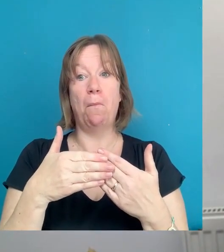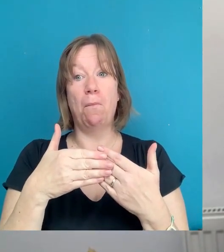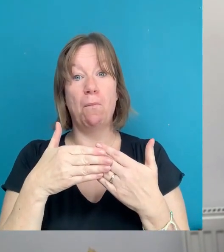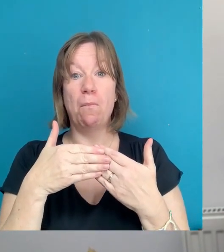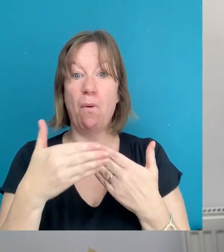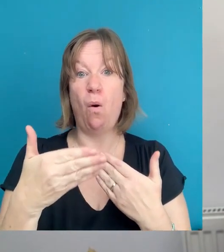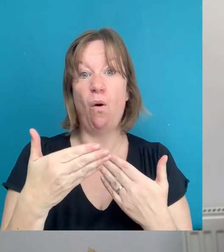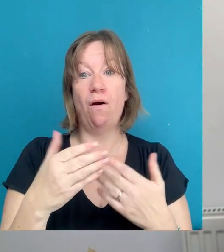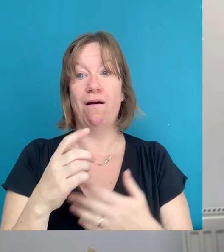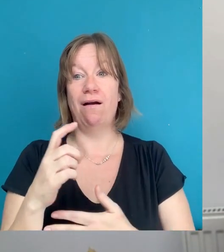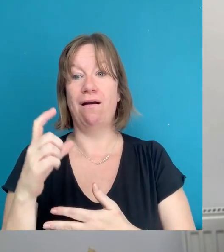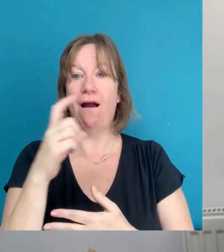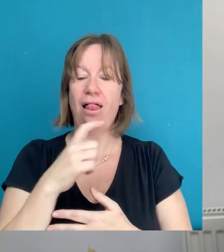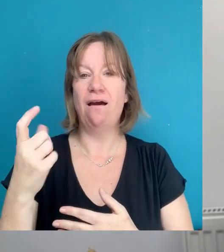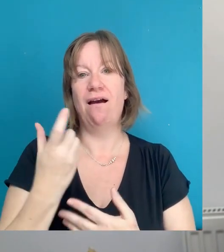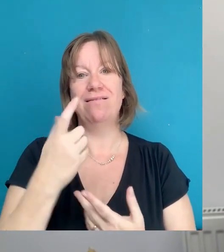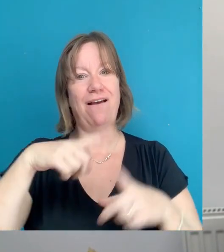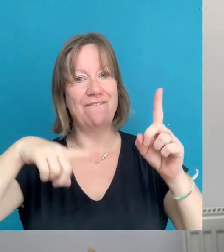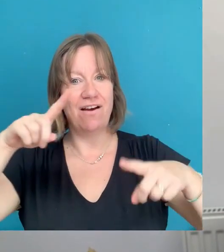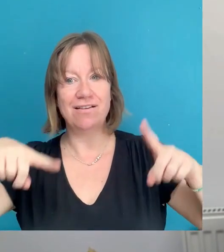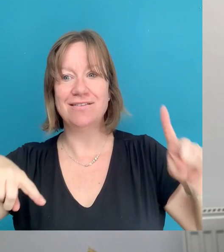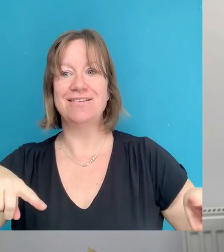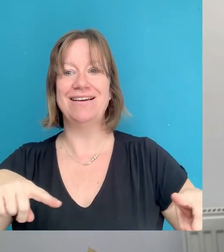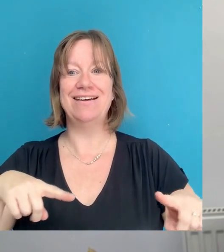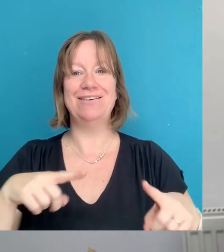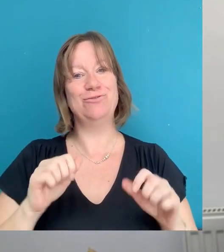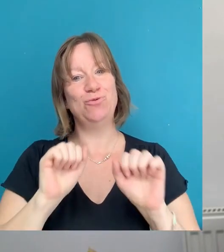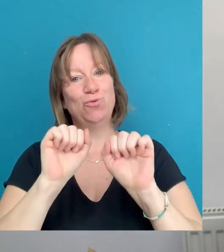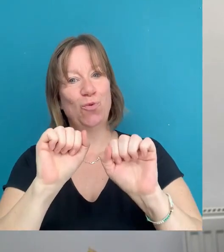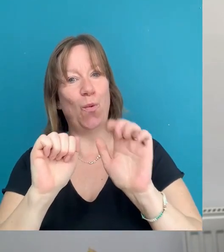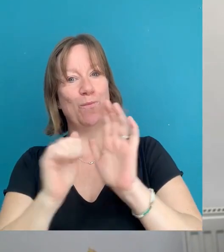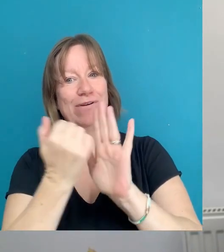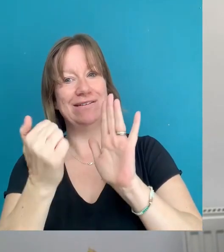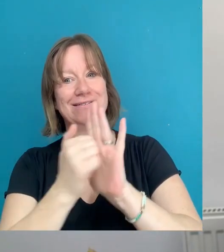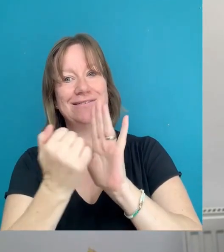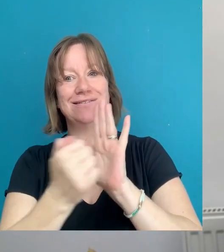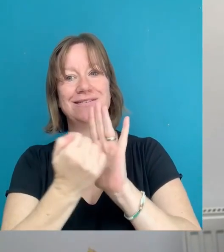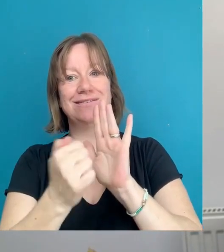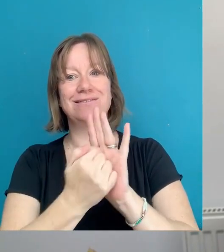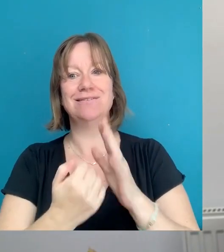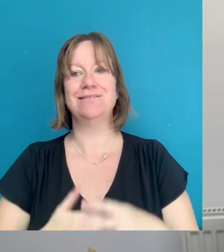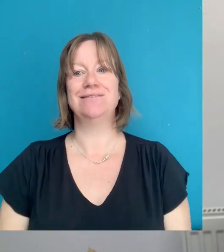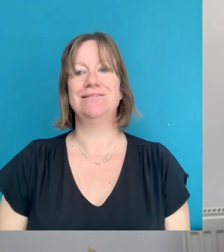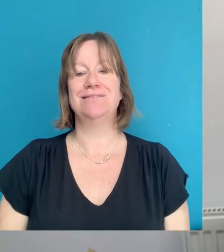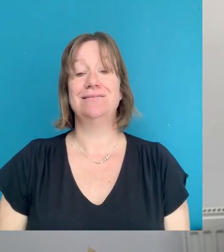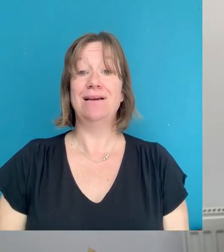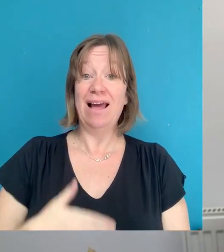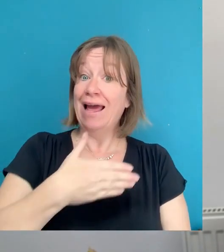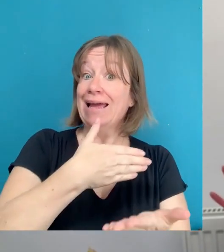do, and then you get much more. There's a lot more colour and diversity going on within your prints.